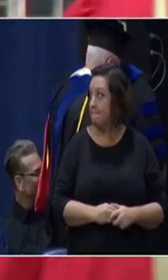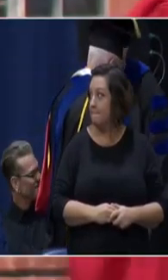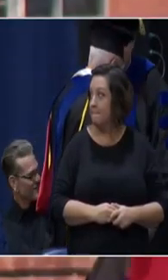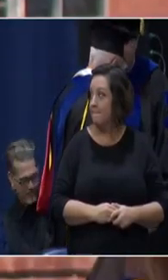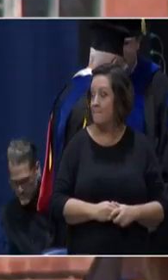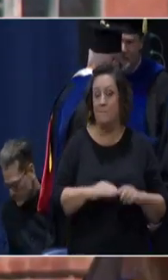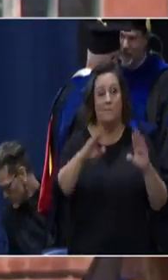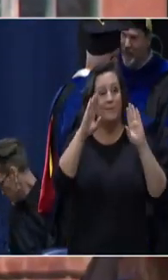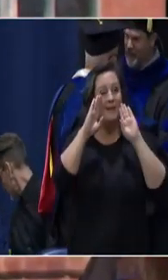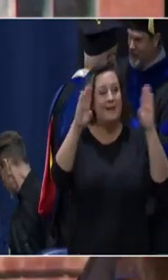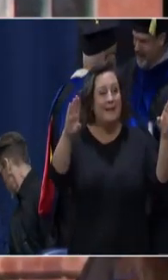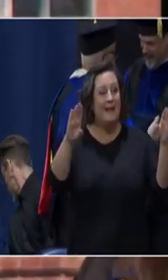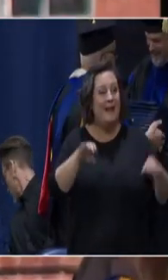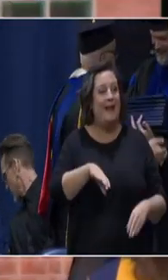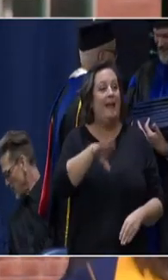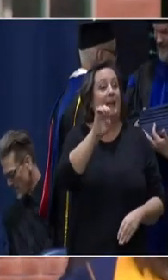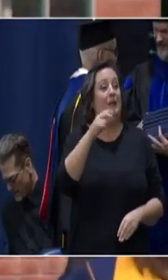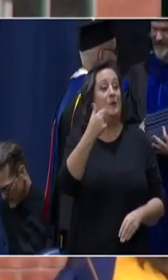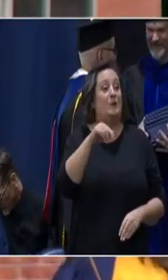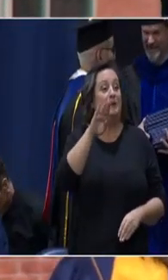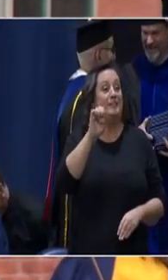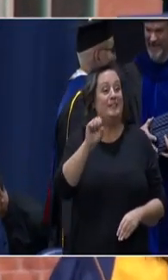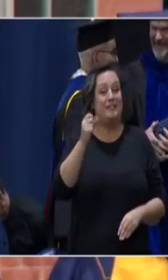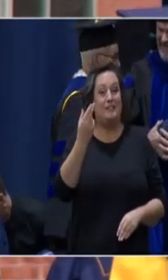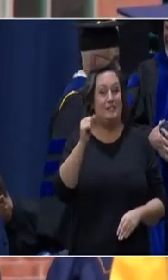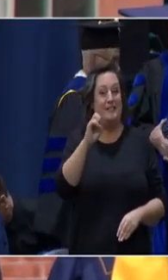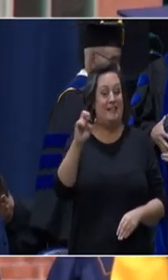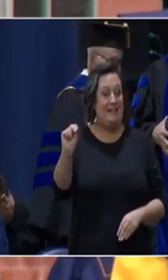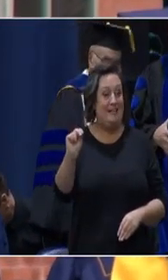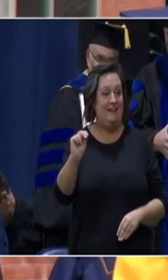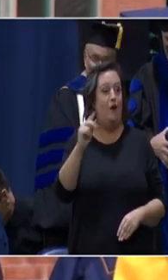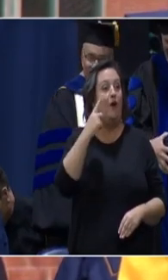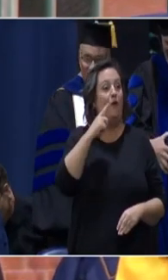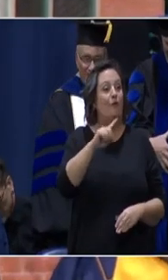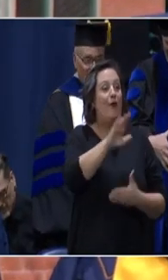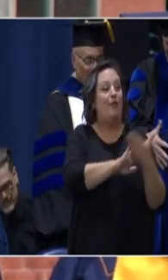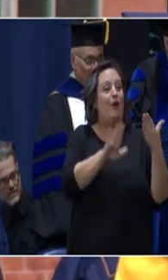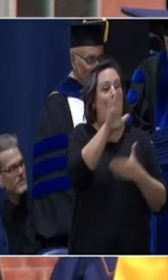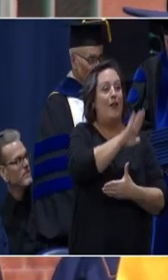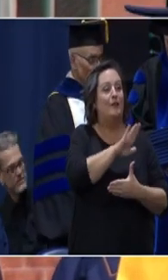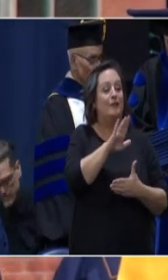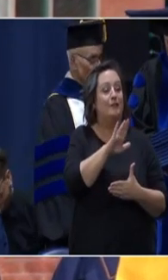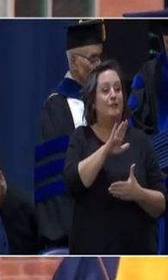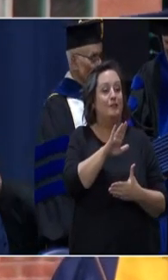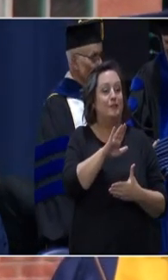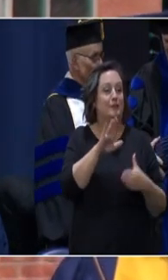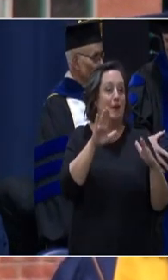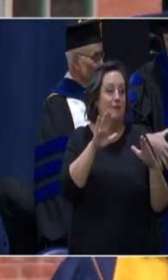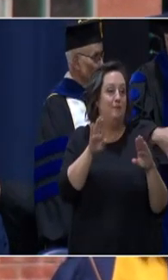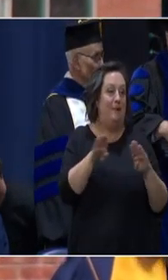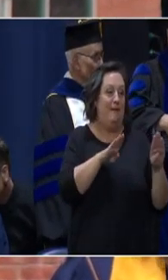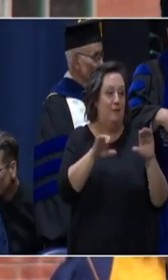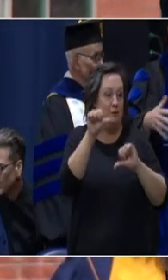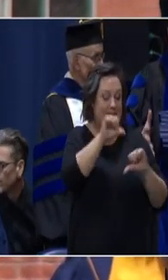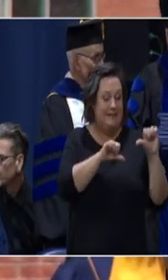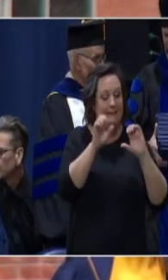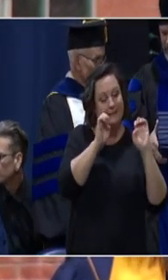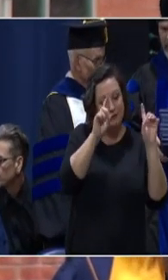Hello, my name is Eugene Sheehan, Dean of the College of Education and Behavioral Sciences. Will the candidates receiving